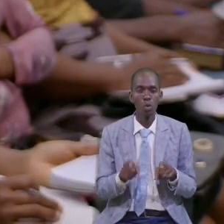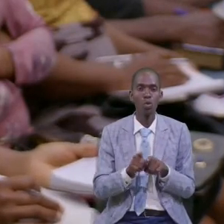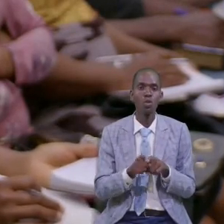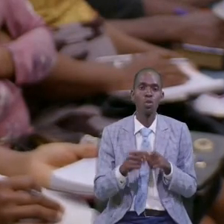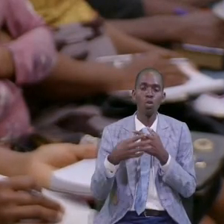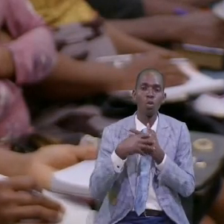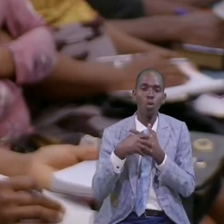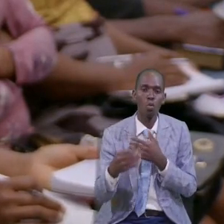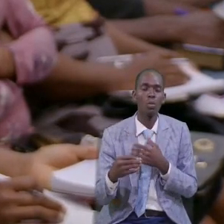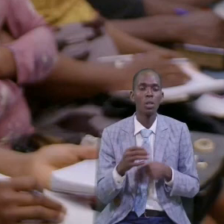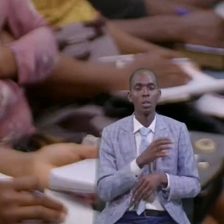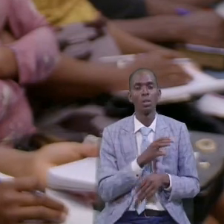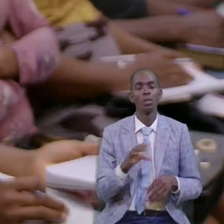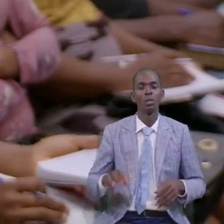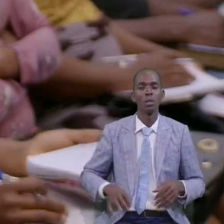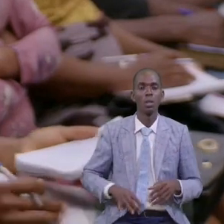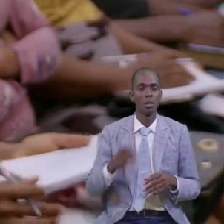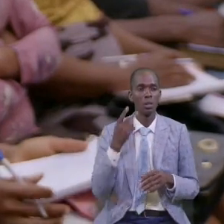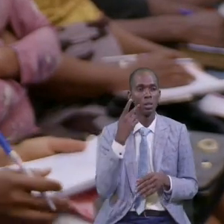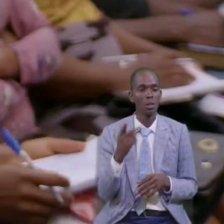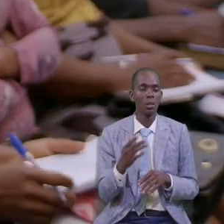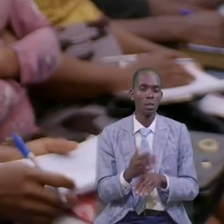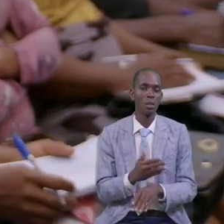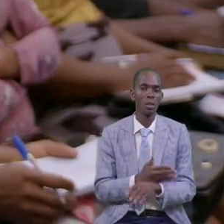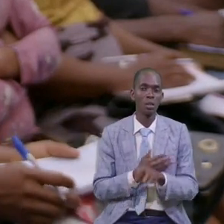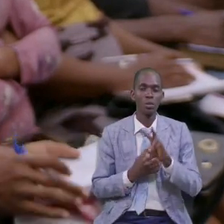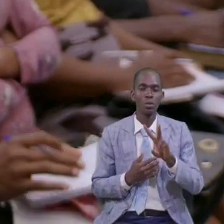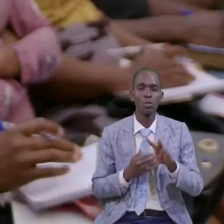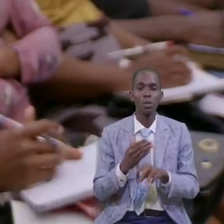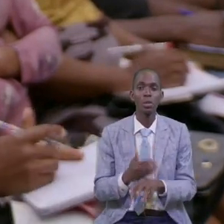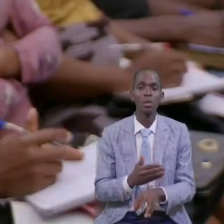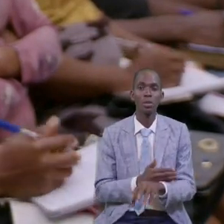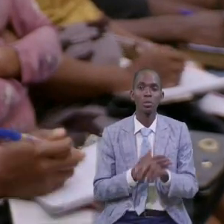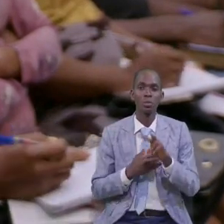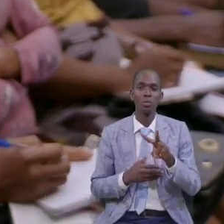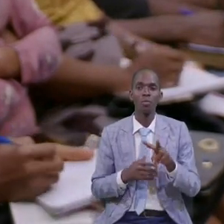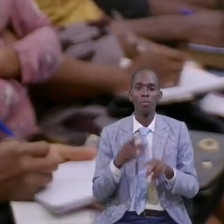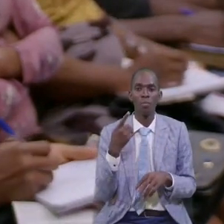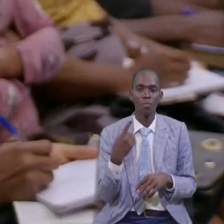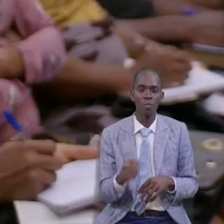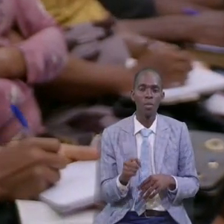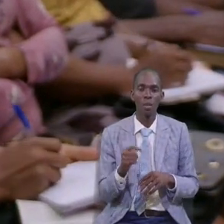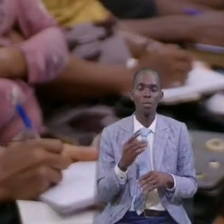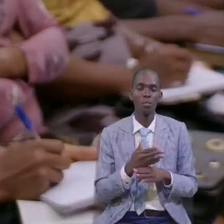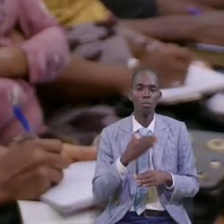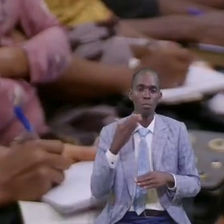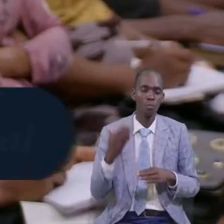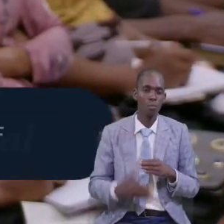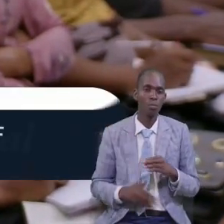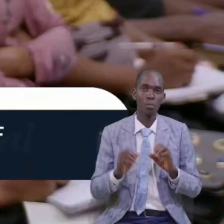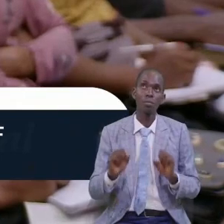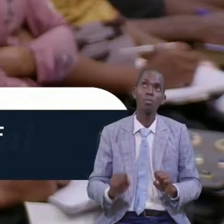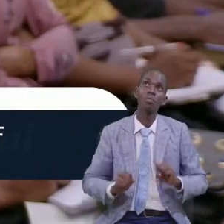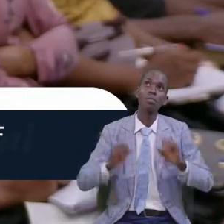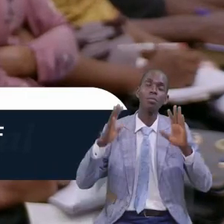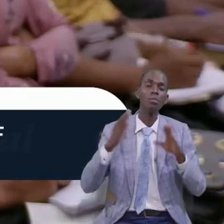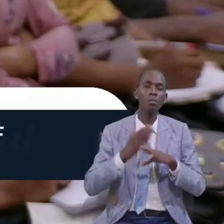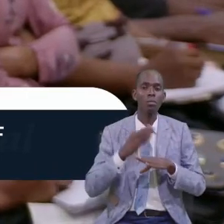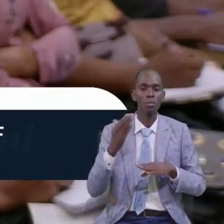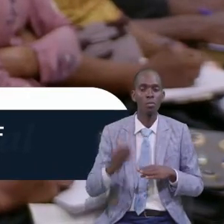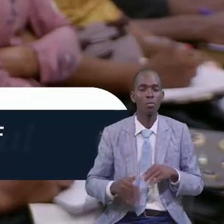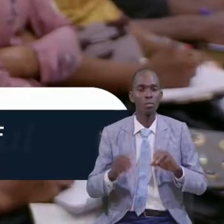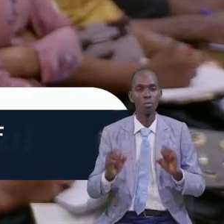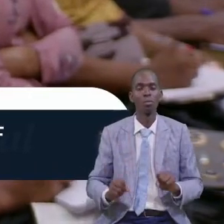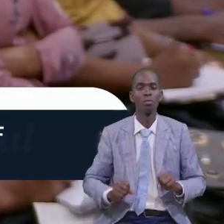as he walked. Look at number two here. Number two is the absolute submission, absolute